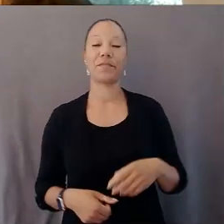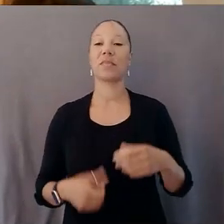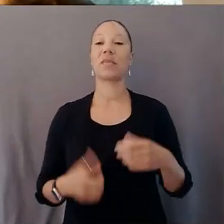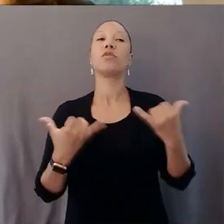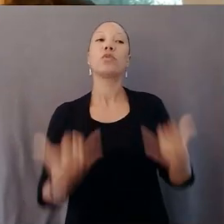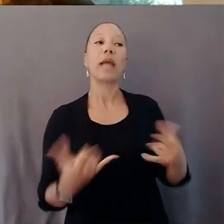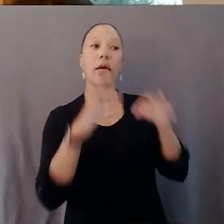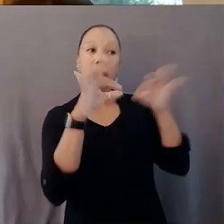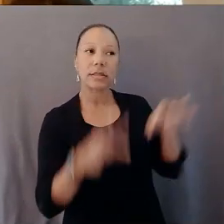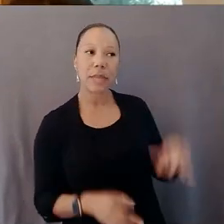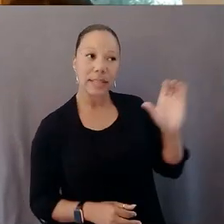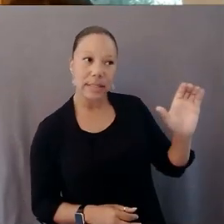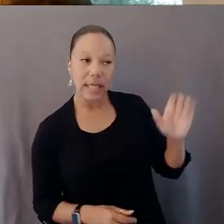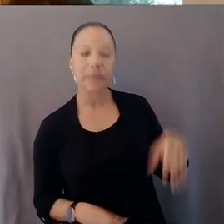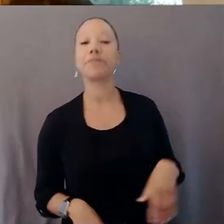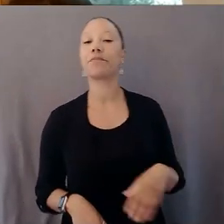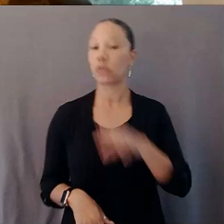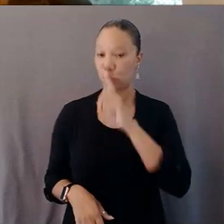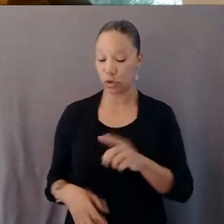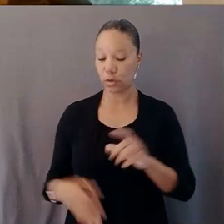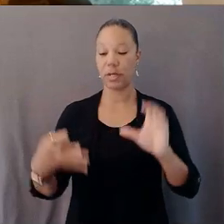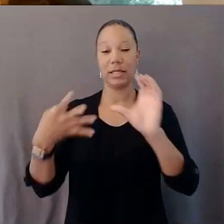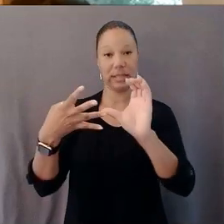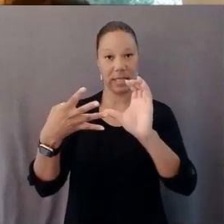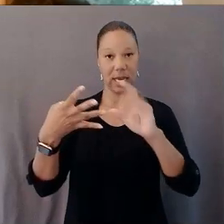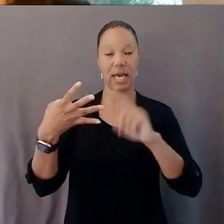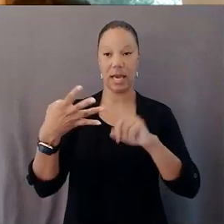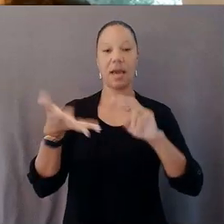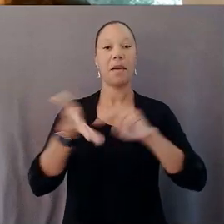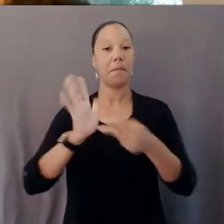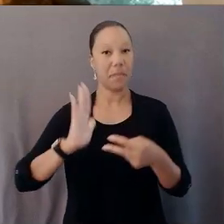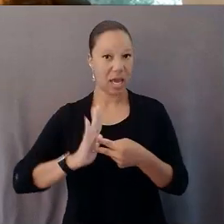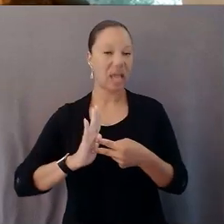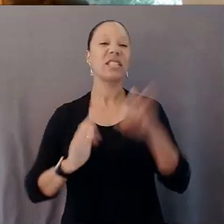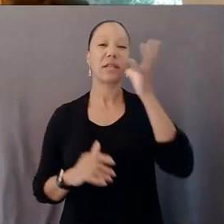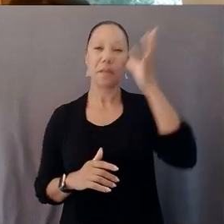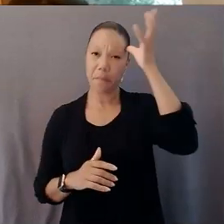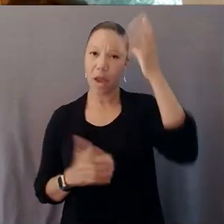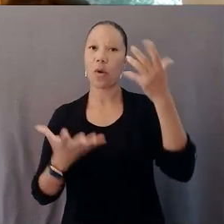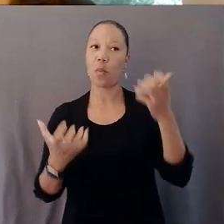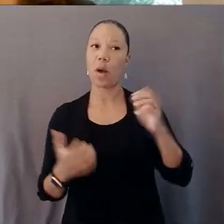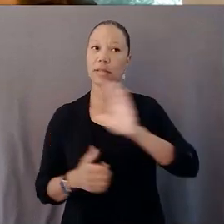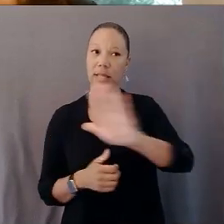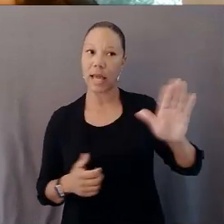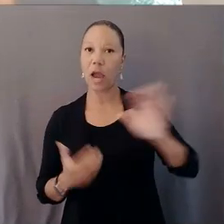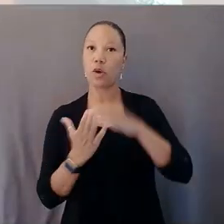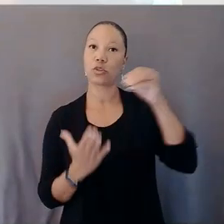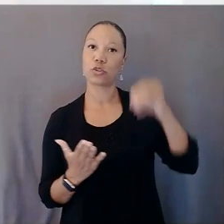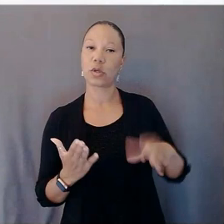C. Sure. So preference C is, again, a parent who really is interested in having their student